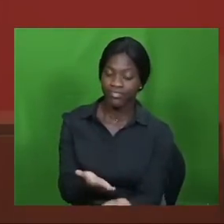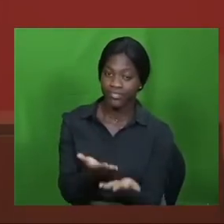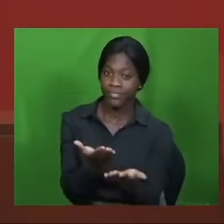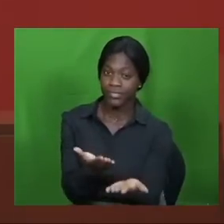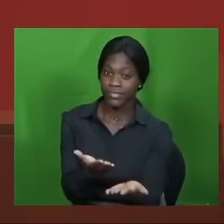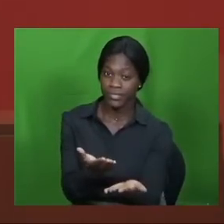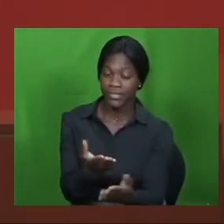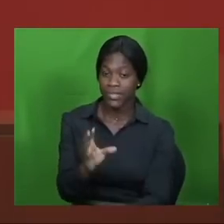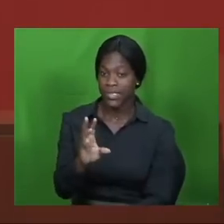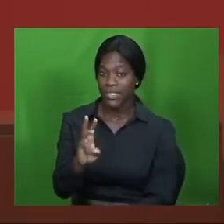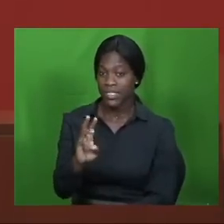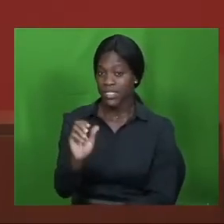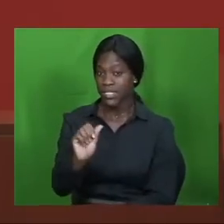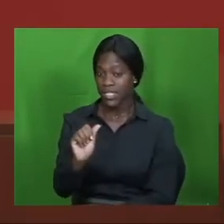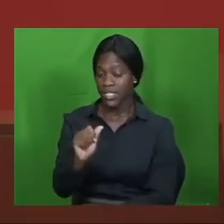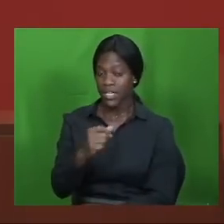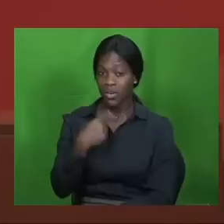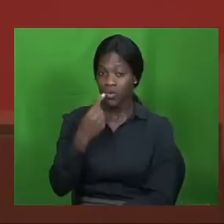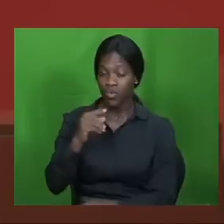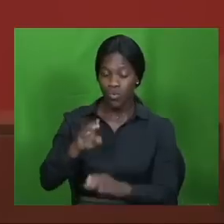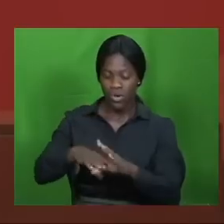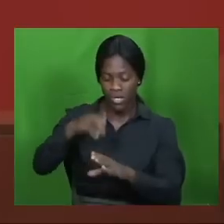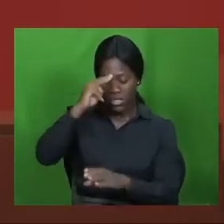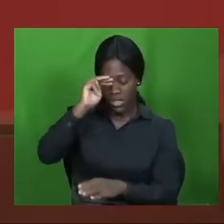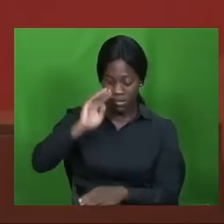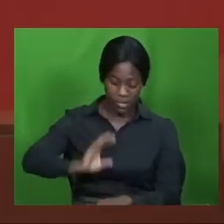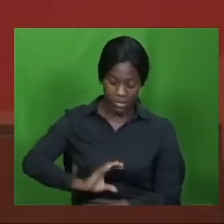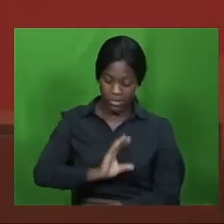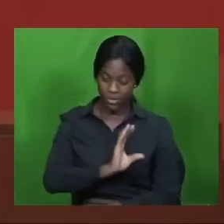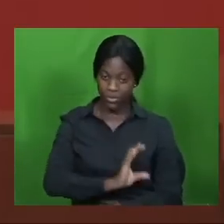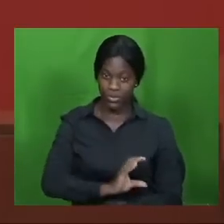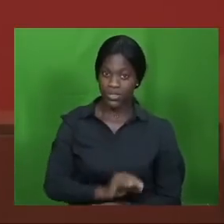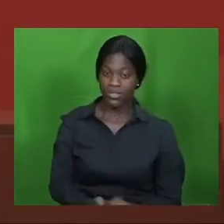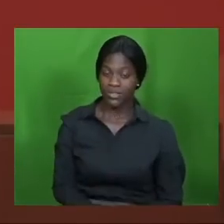6A, by the chairman of the committee.